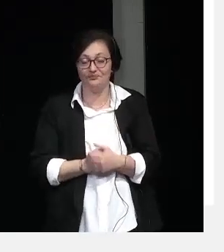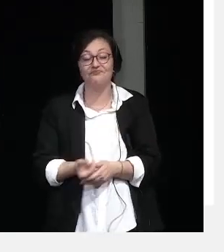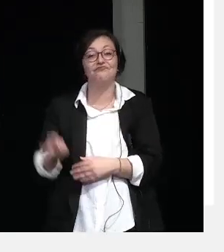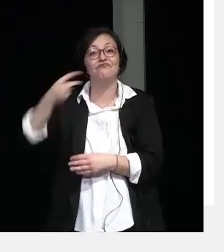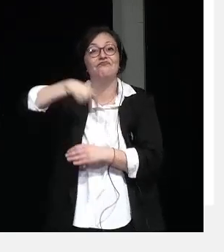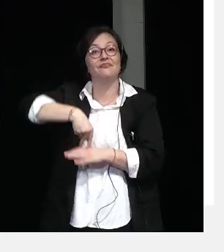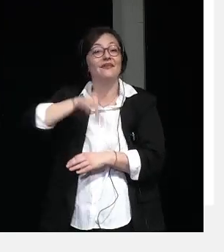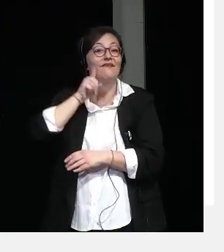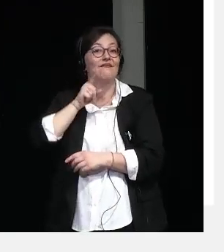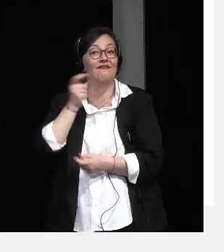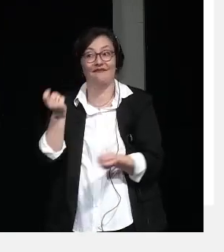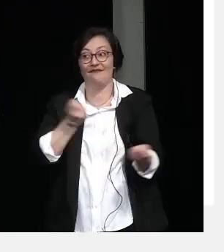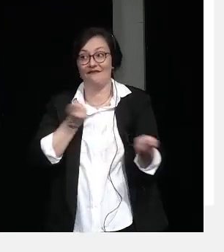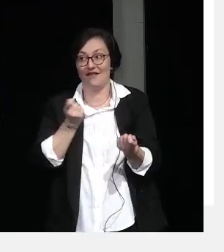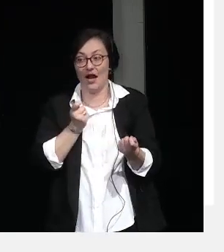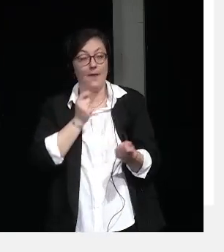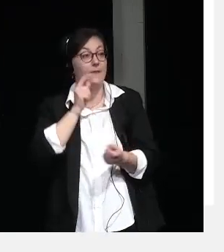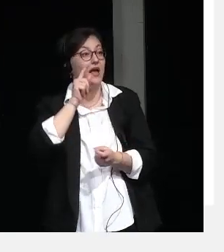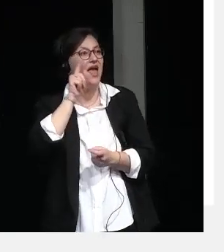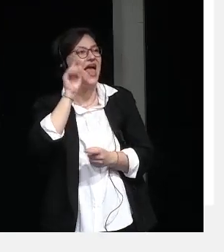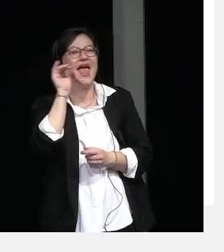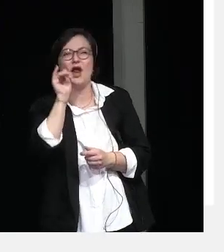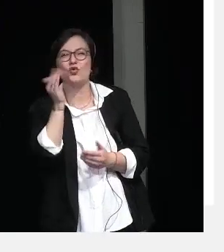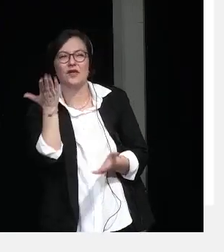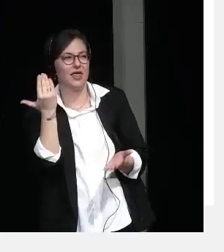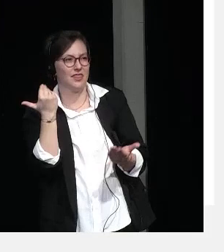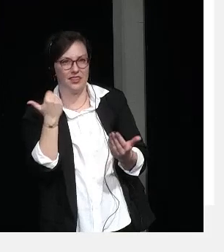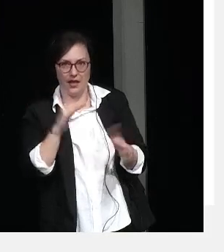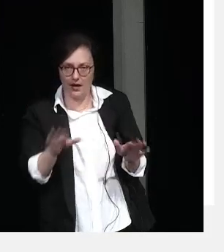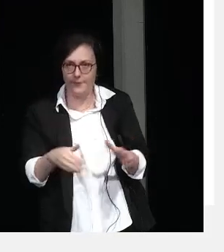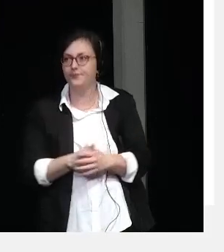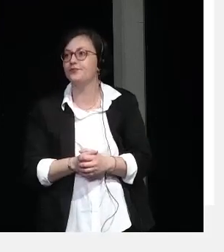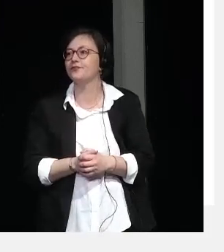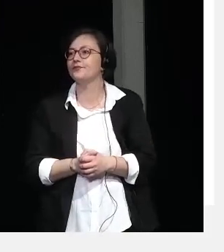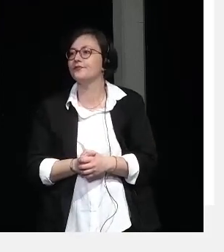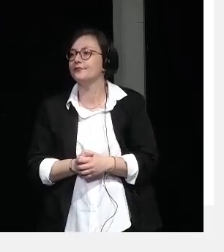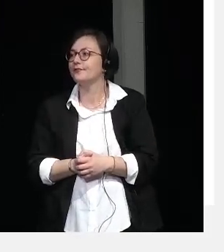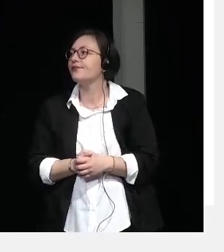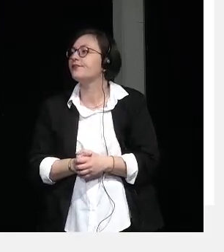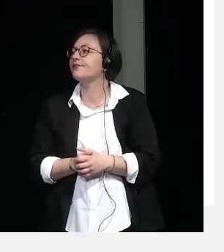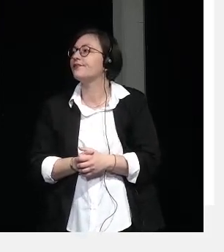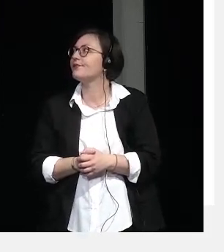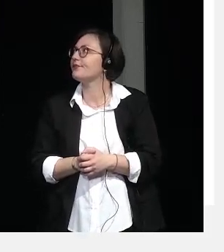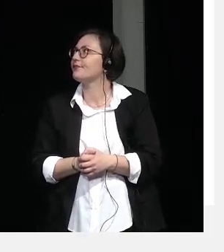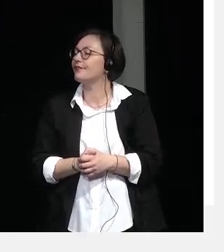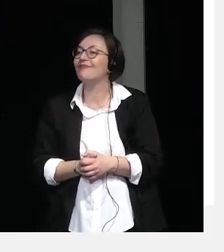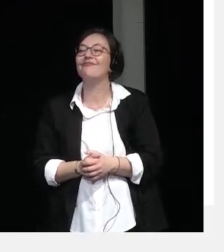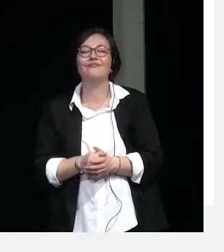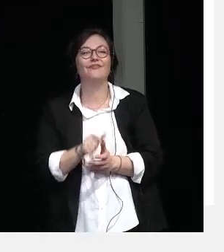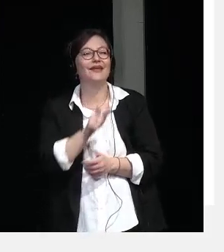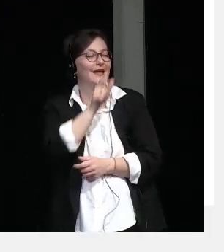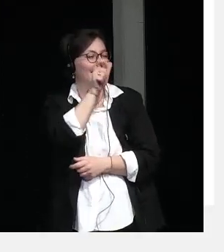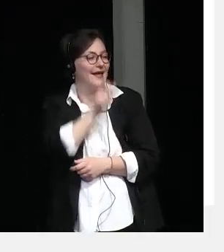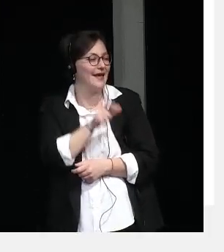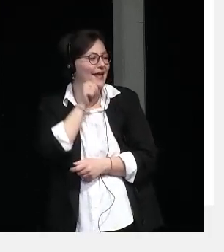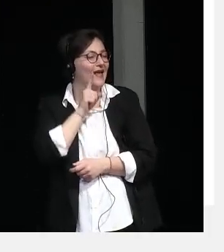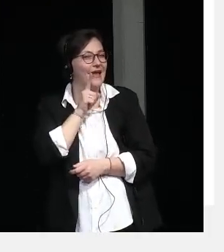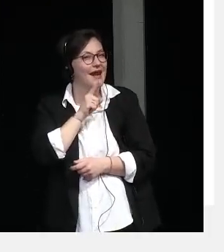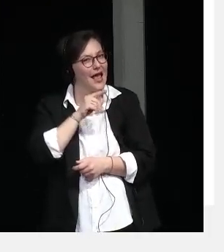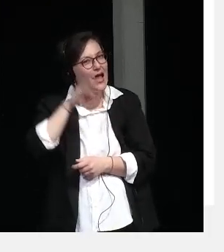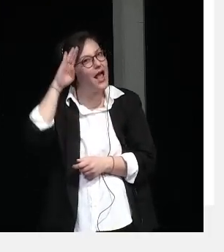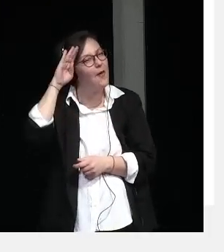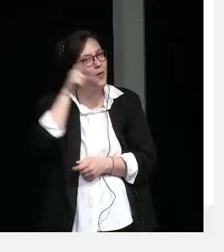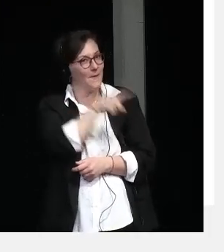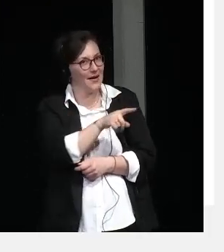give a keynote on Speechless, on this exhibition that she created,